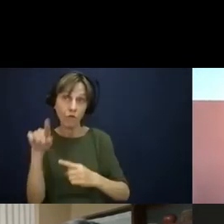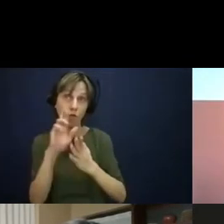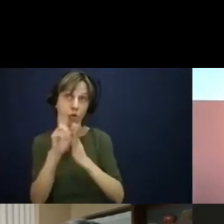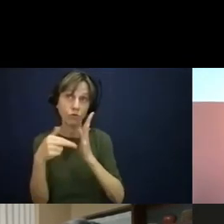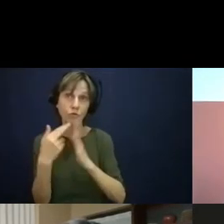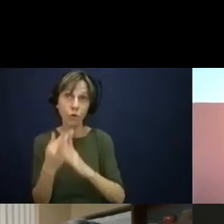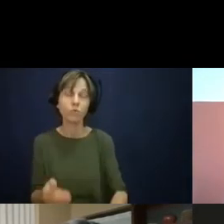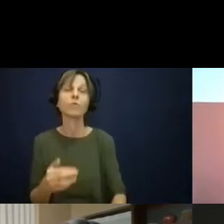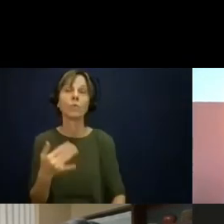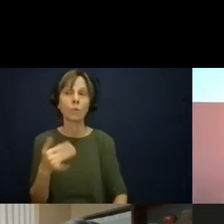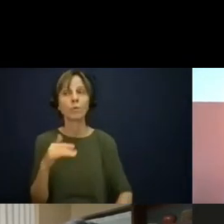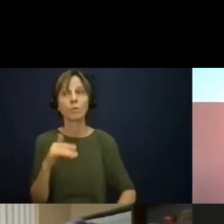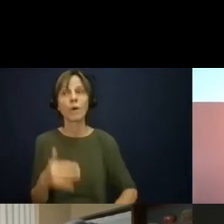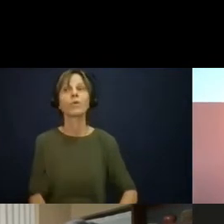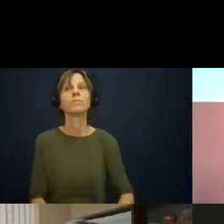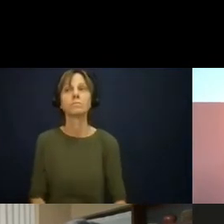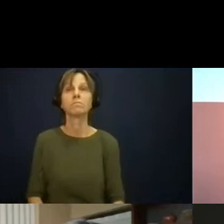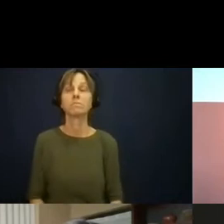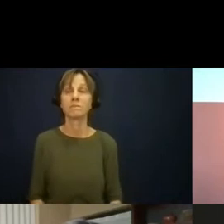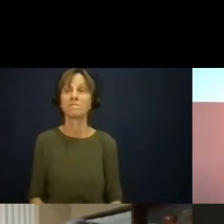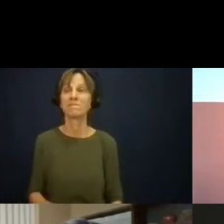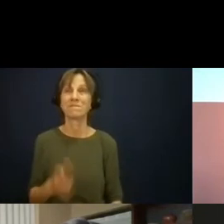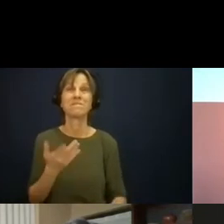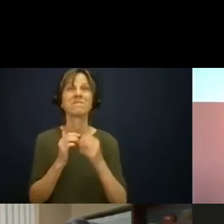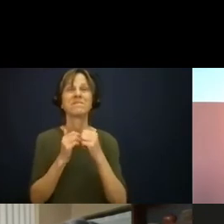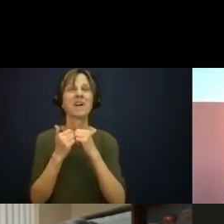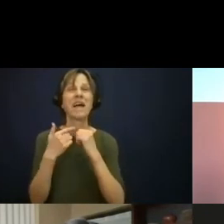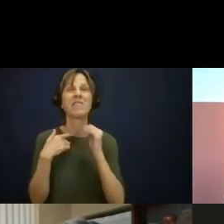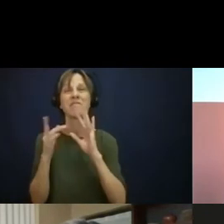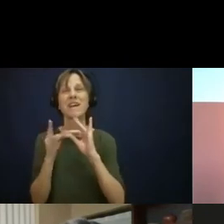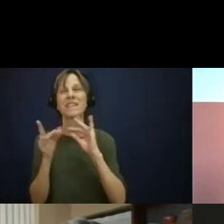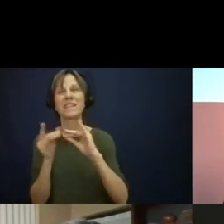Oh, wow. How do I follow Christina?